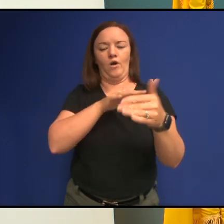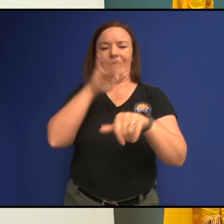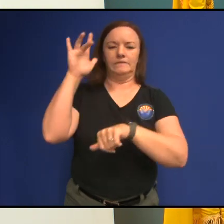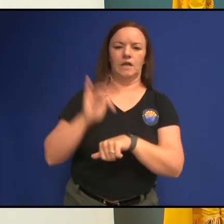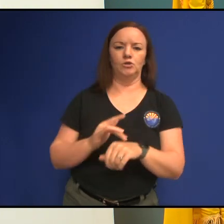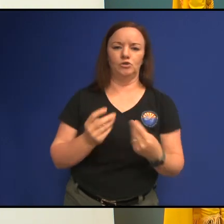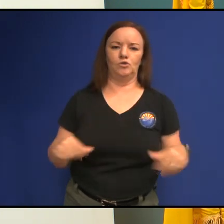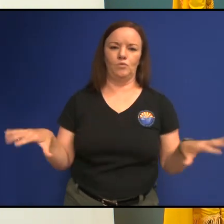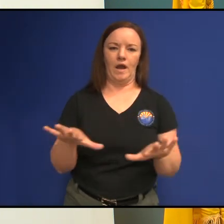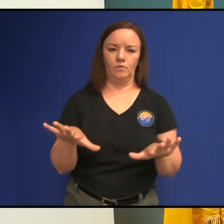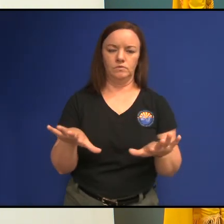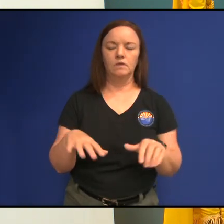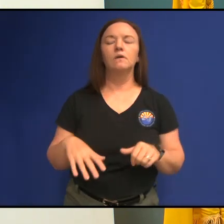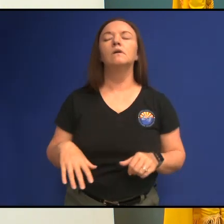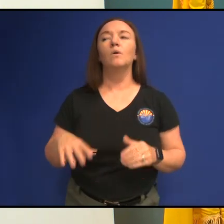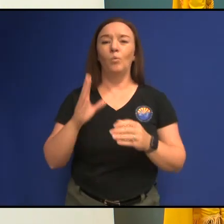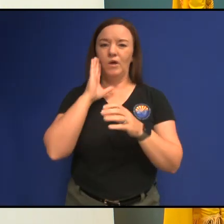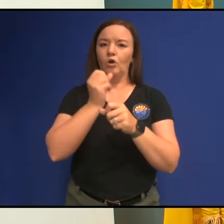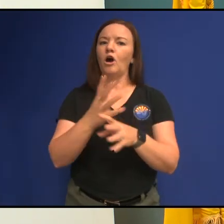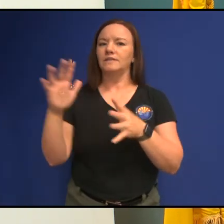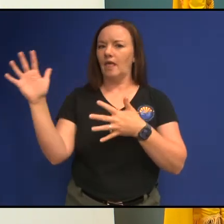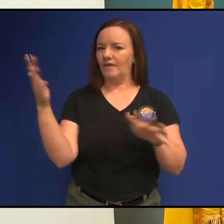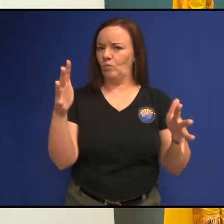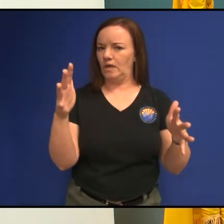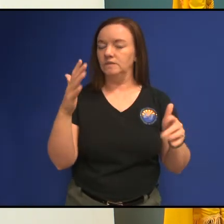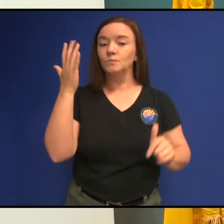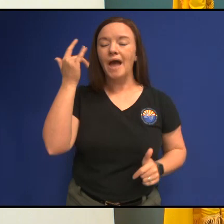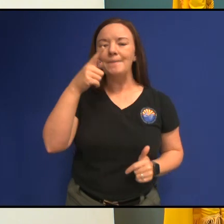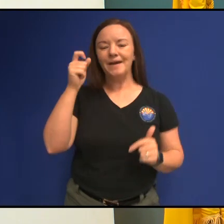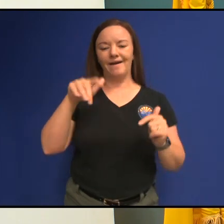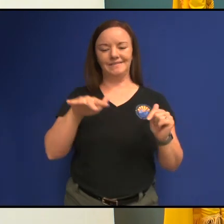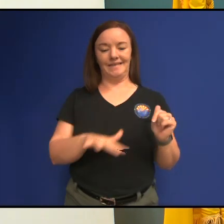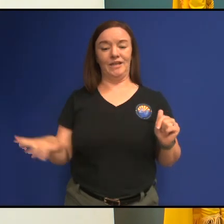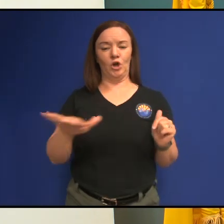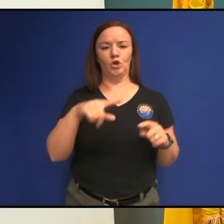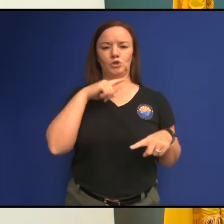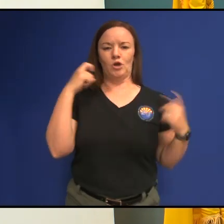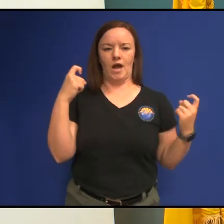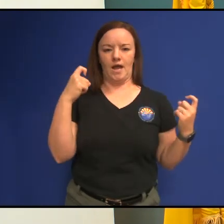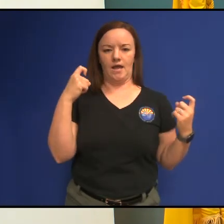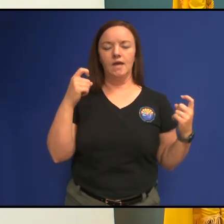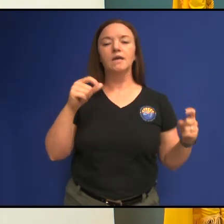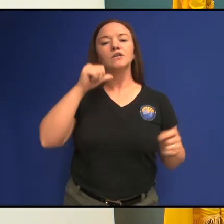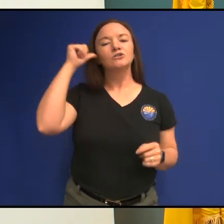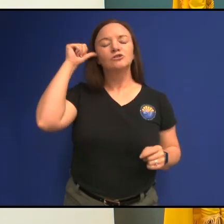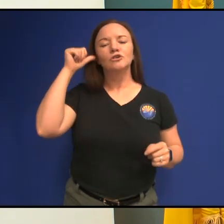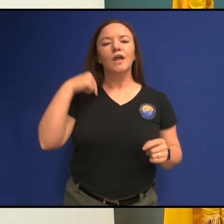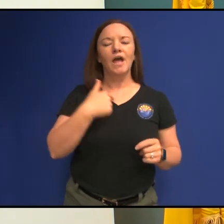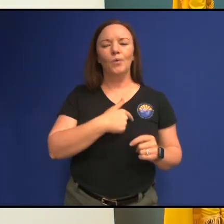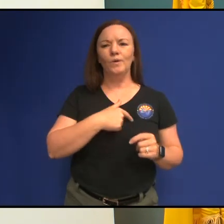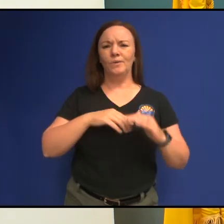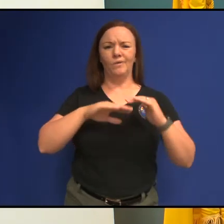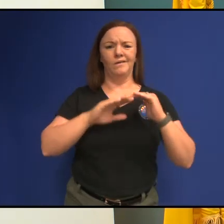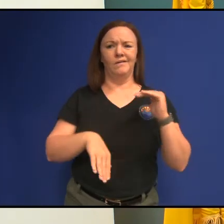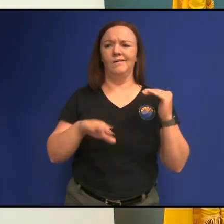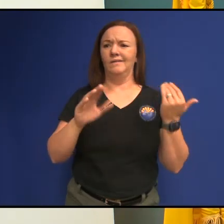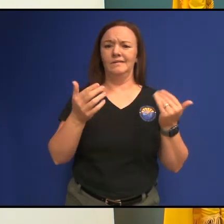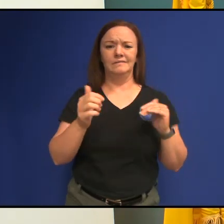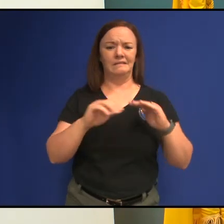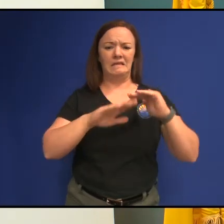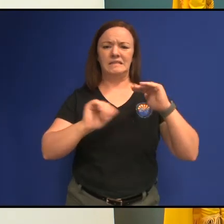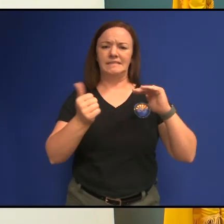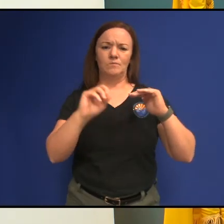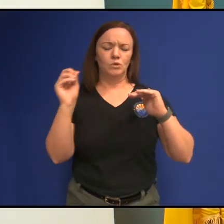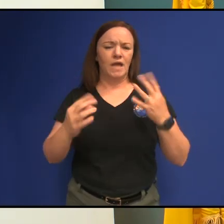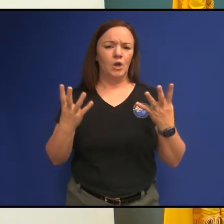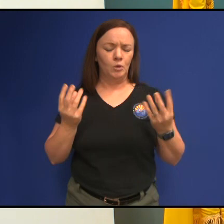here. Yesterday, we were in the upper single digits for relative humidities to low teens over the fire. So that's just a testament